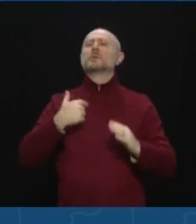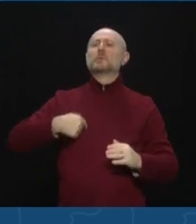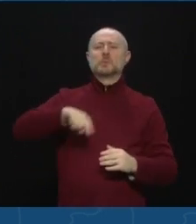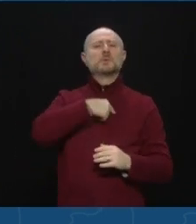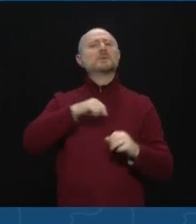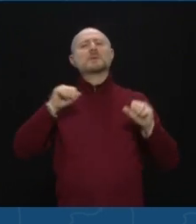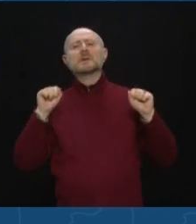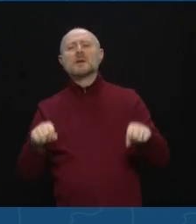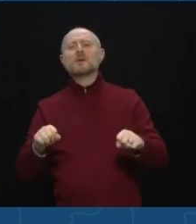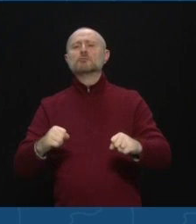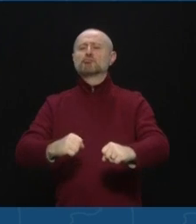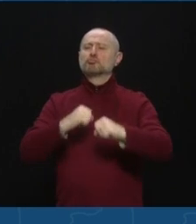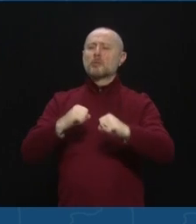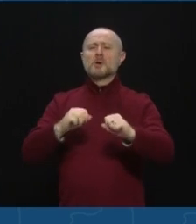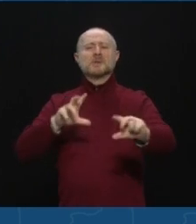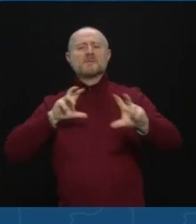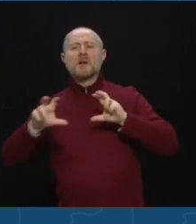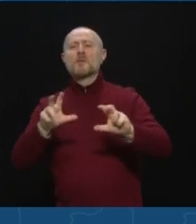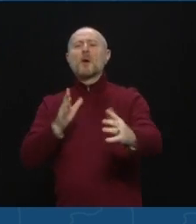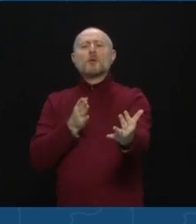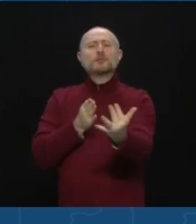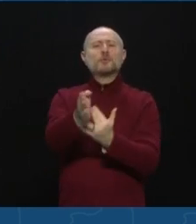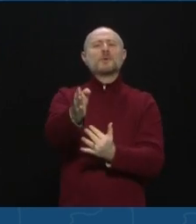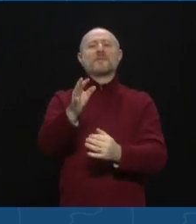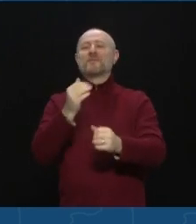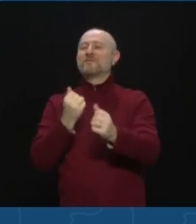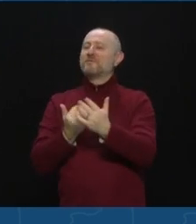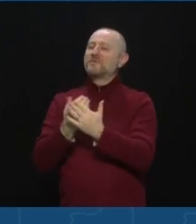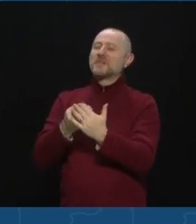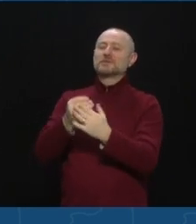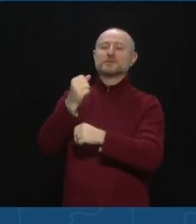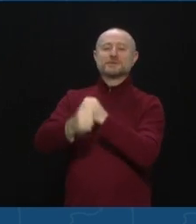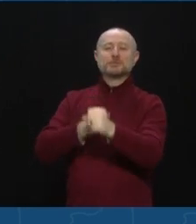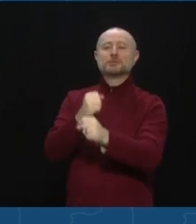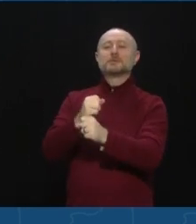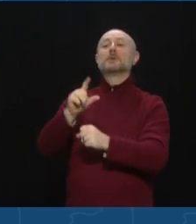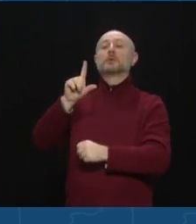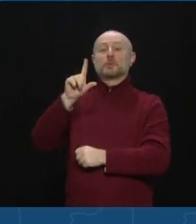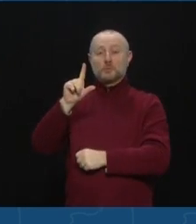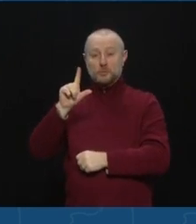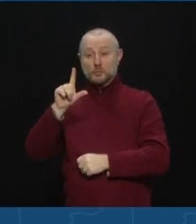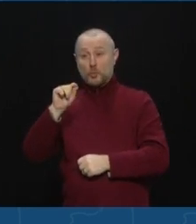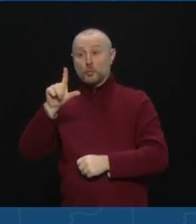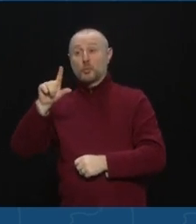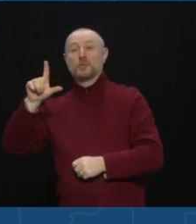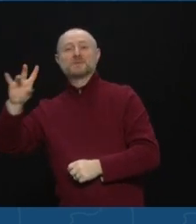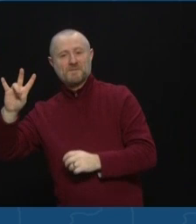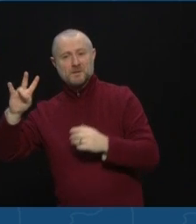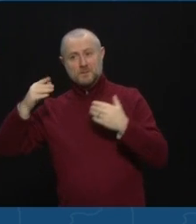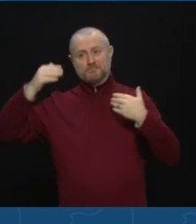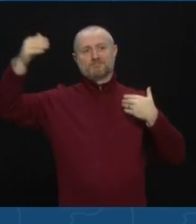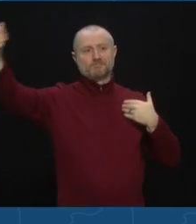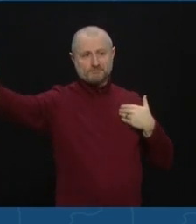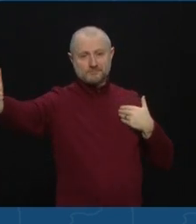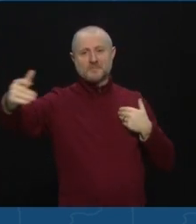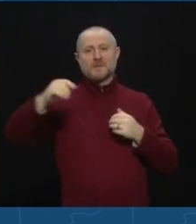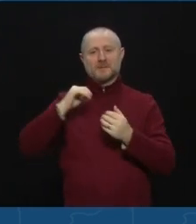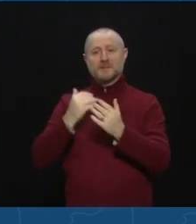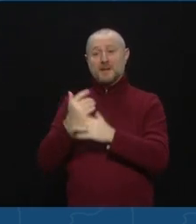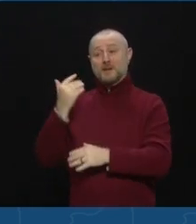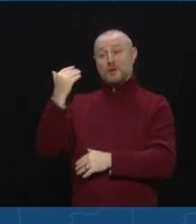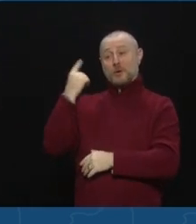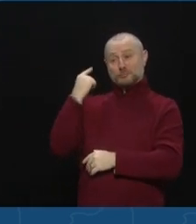investments all the way through fiscal year 2027. And this is a big change from where we were just this time last